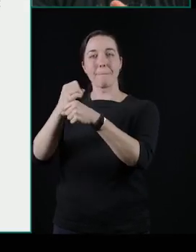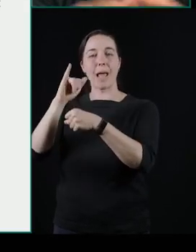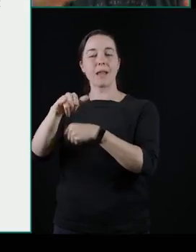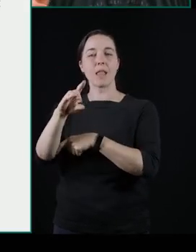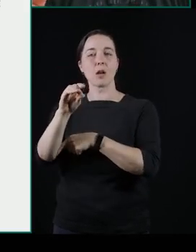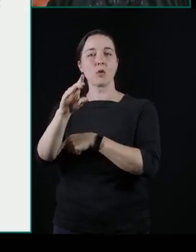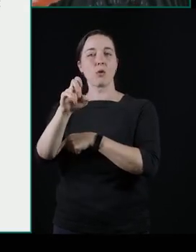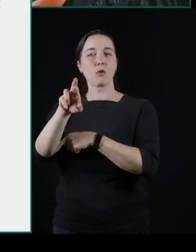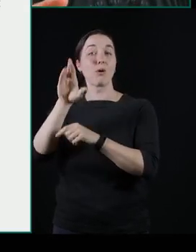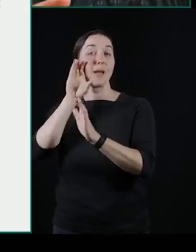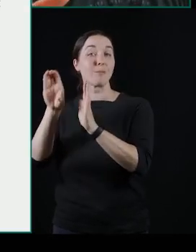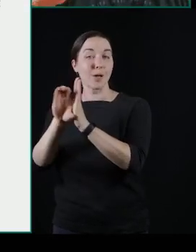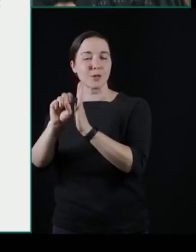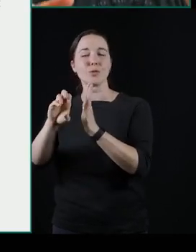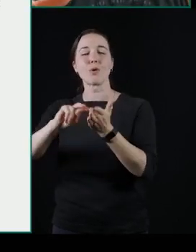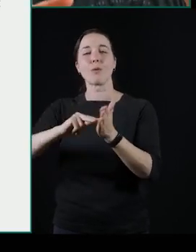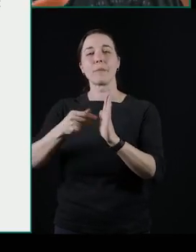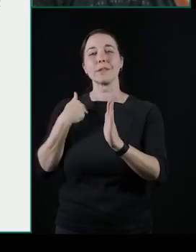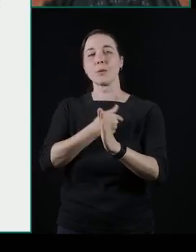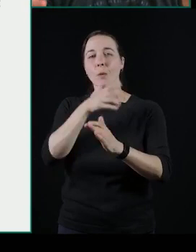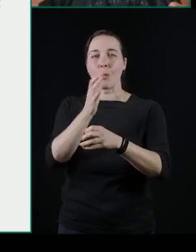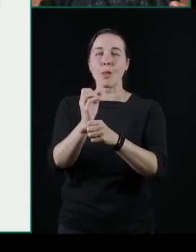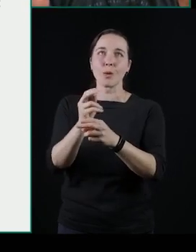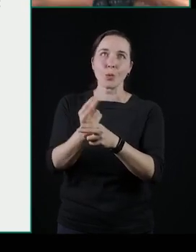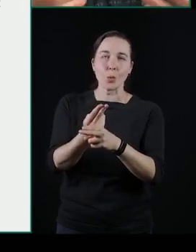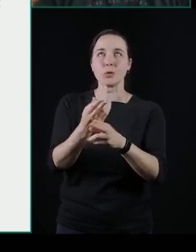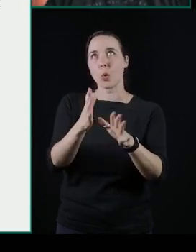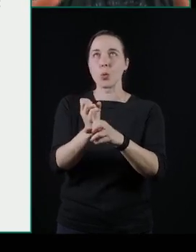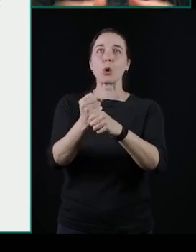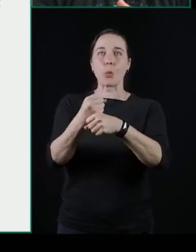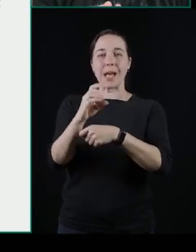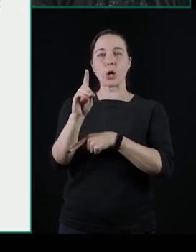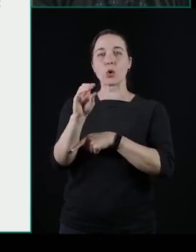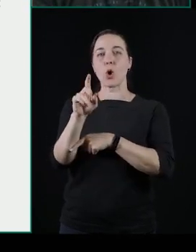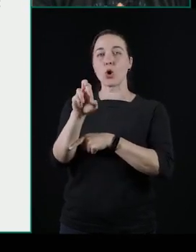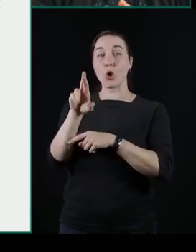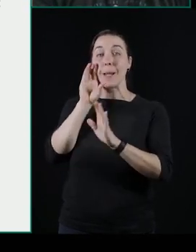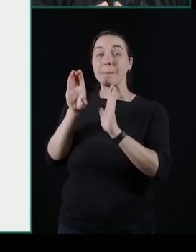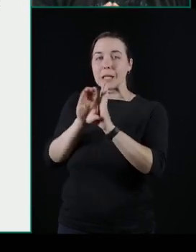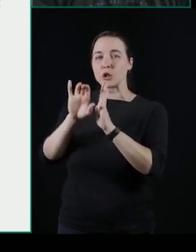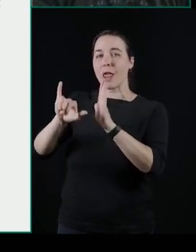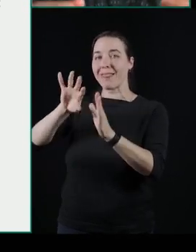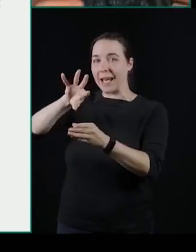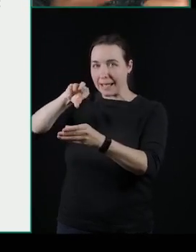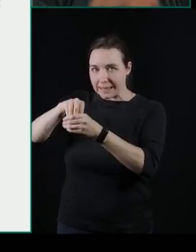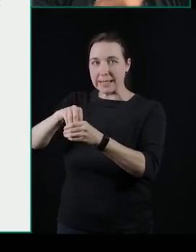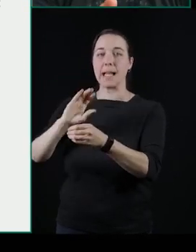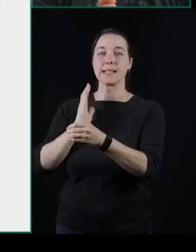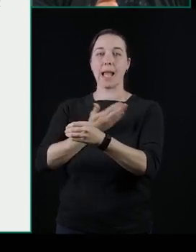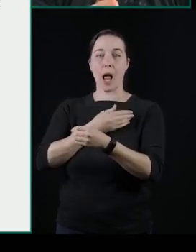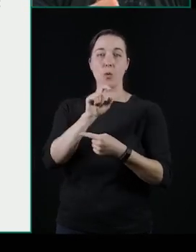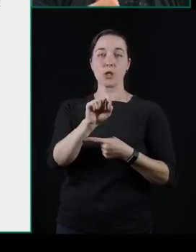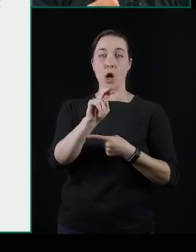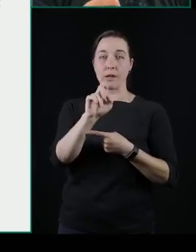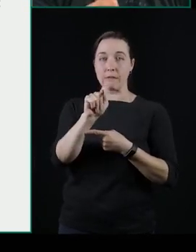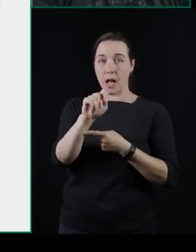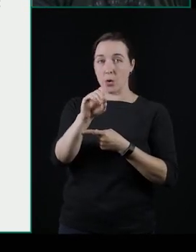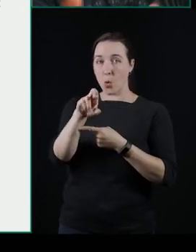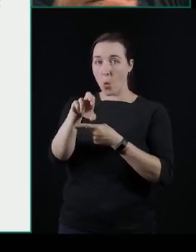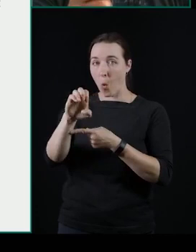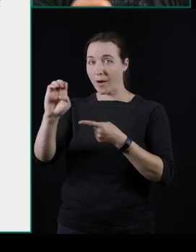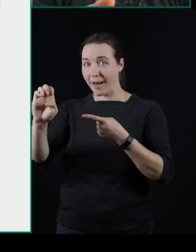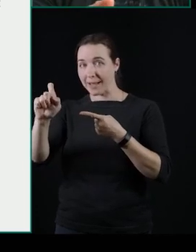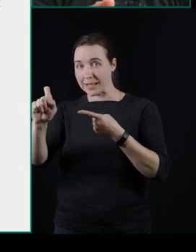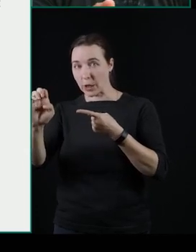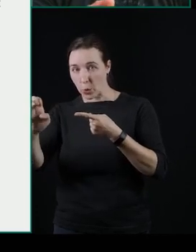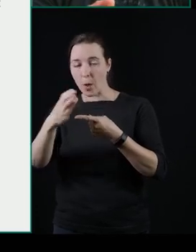Docker image. So essentially, we're going to create a Docker image that contains our .NET Core